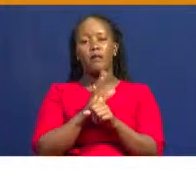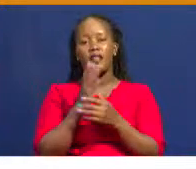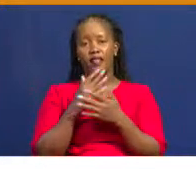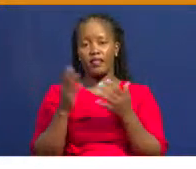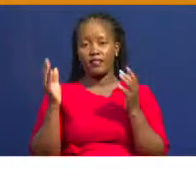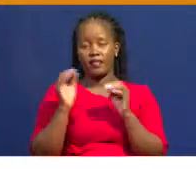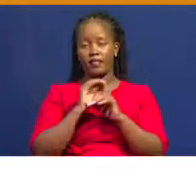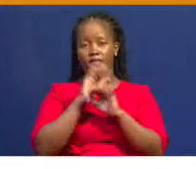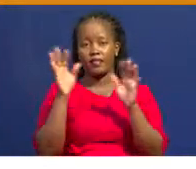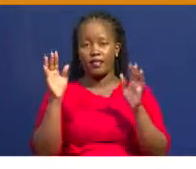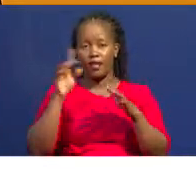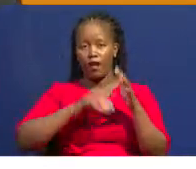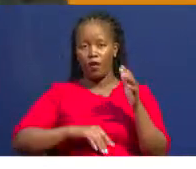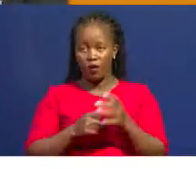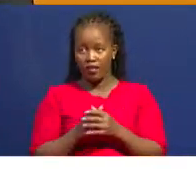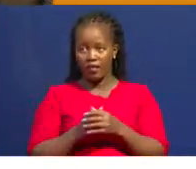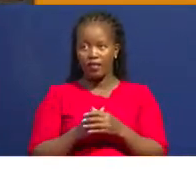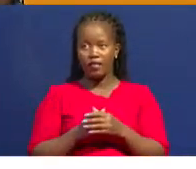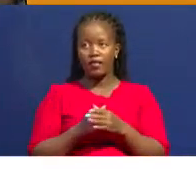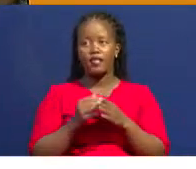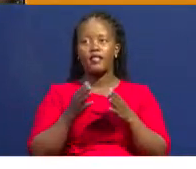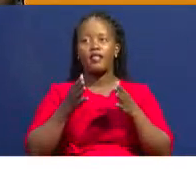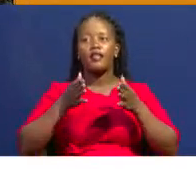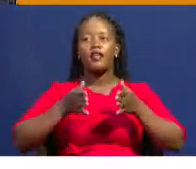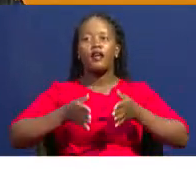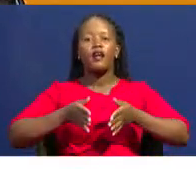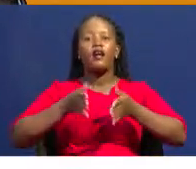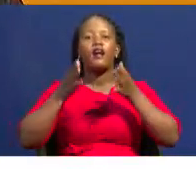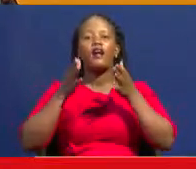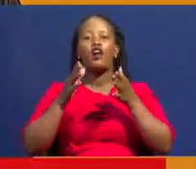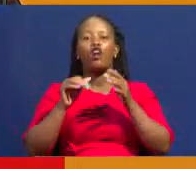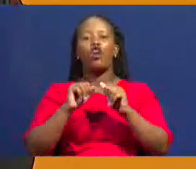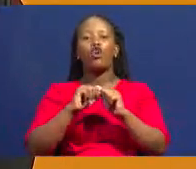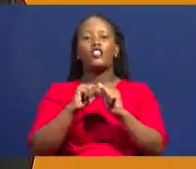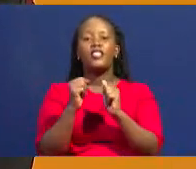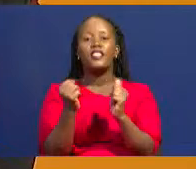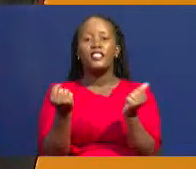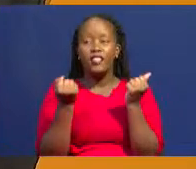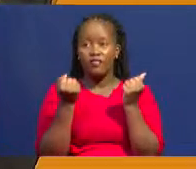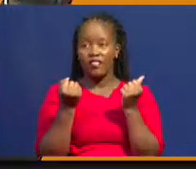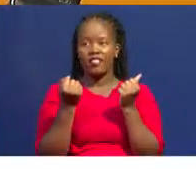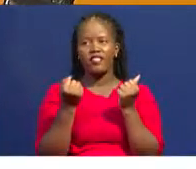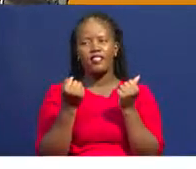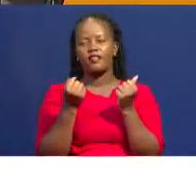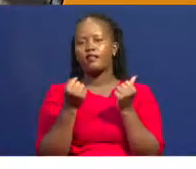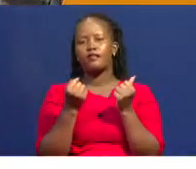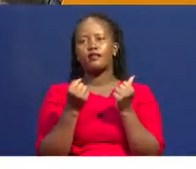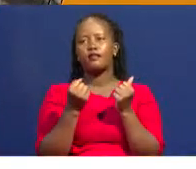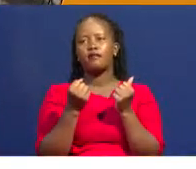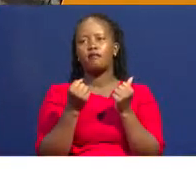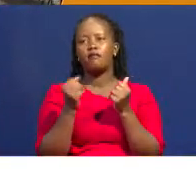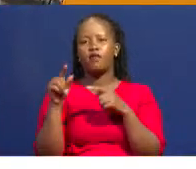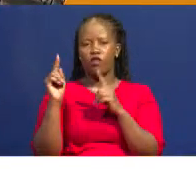road safety, one, like you are putting, how is the trend, and he's elaborated it.